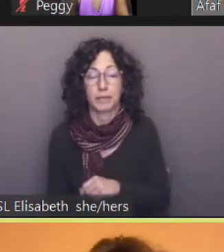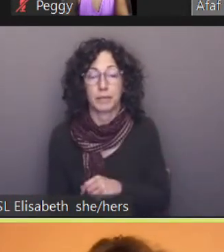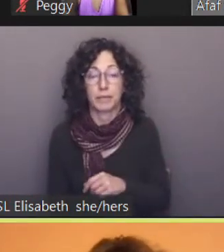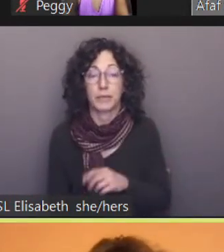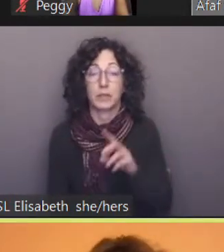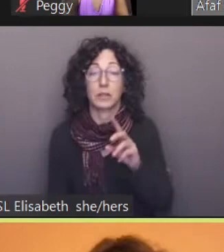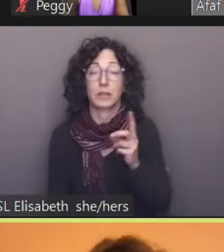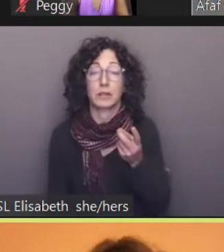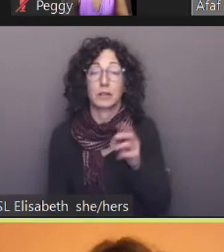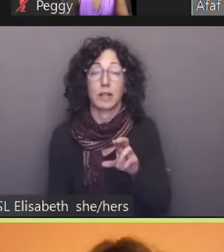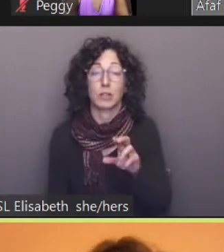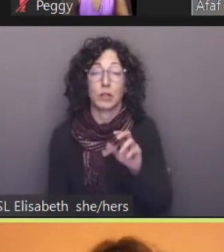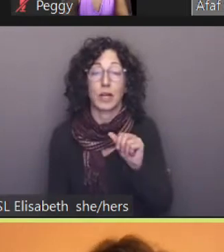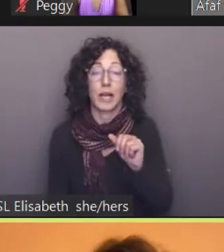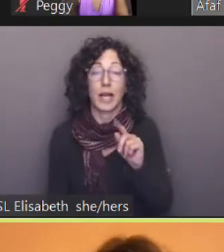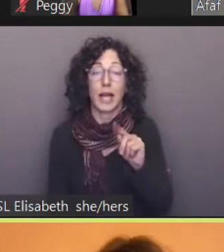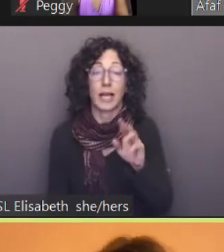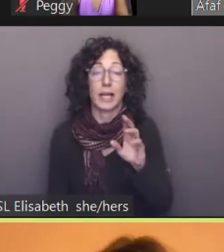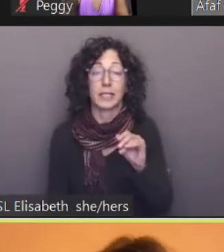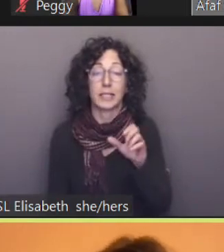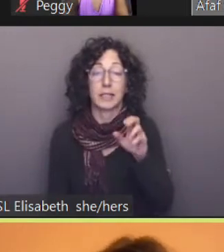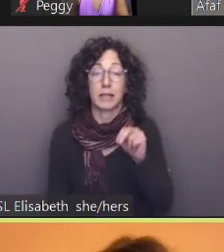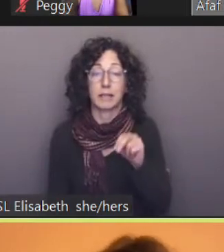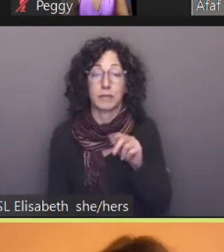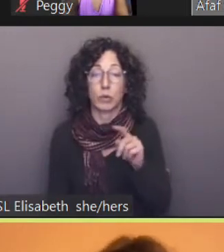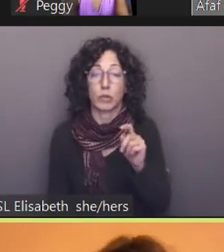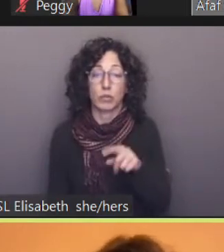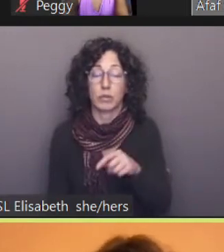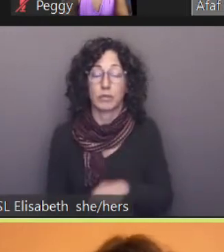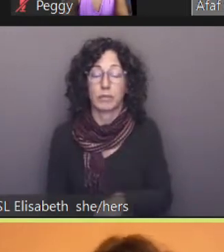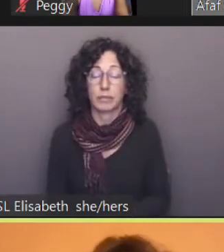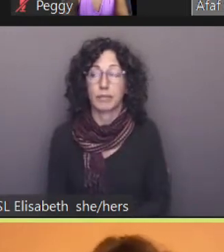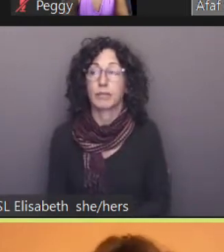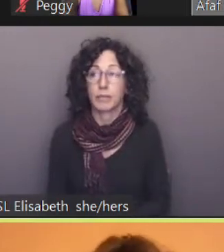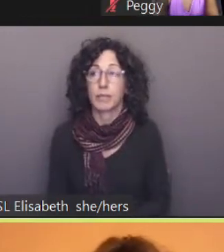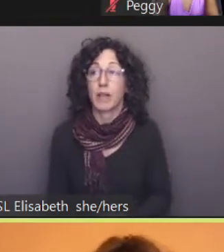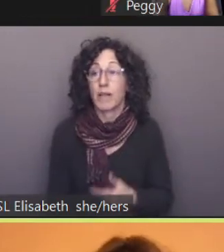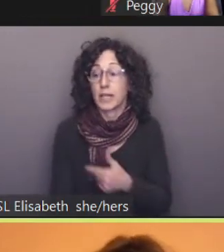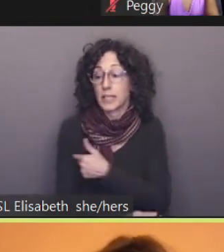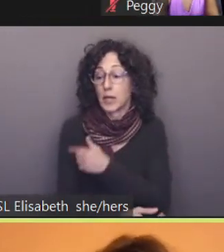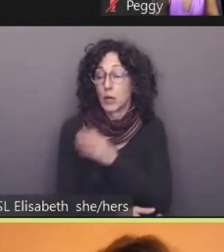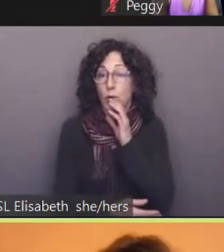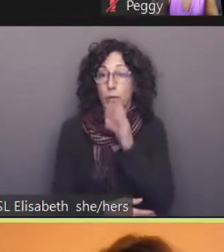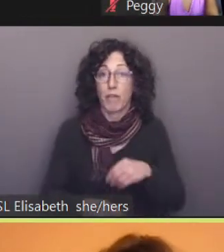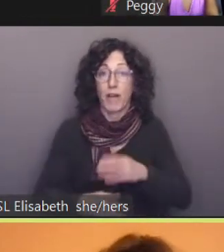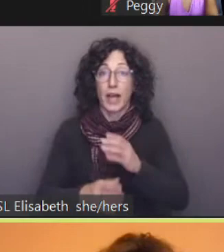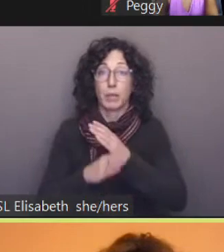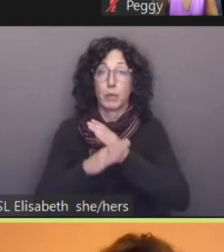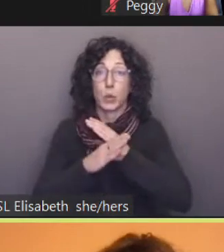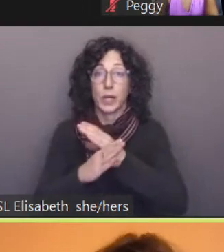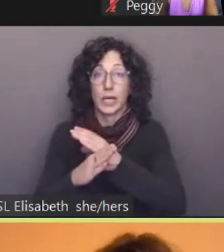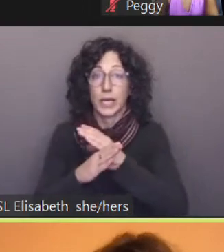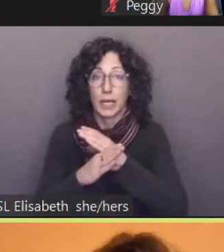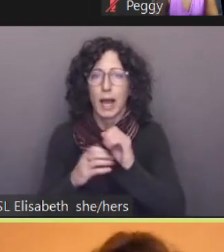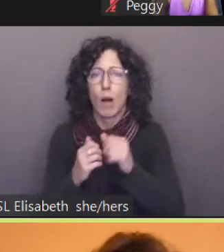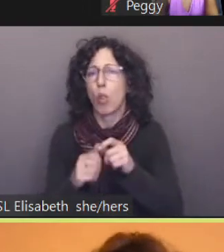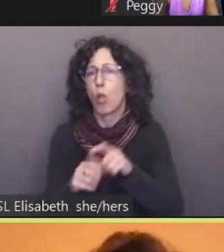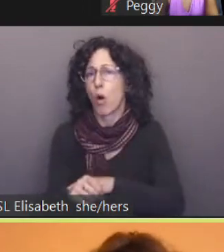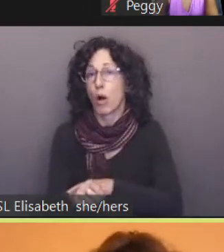question is for you. For how long will the vaccine provide immunity, and will there be a third